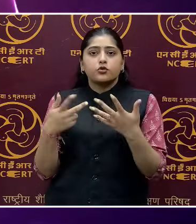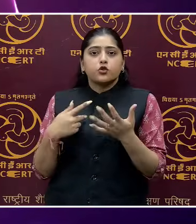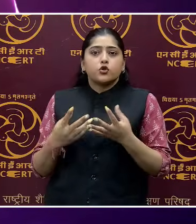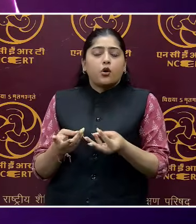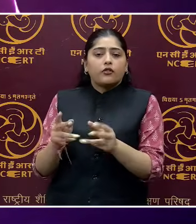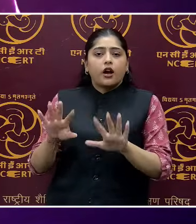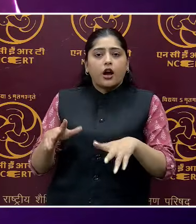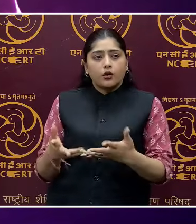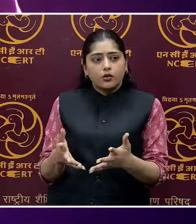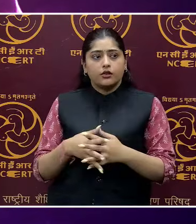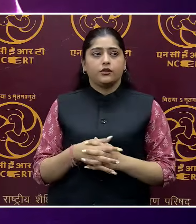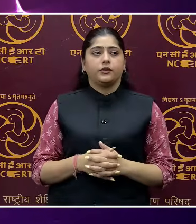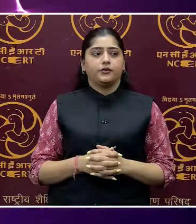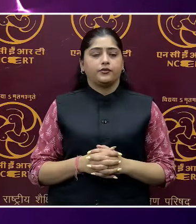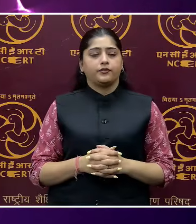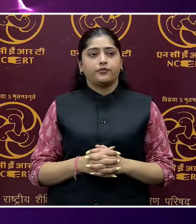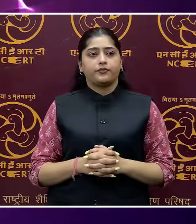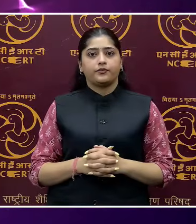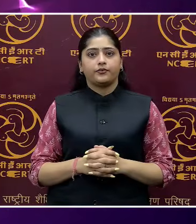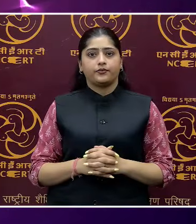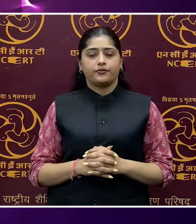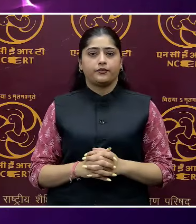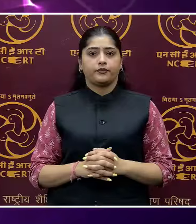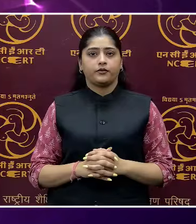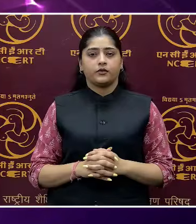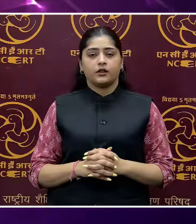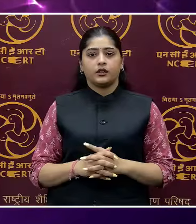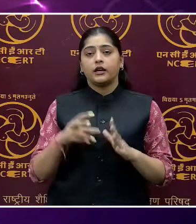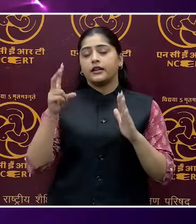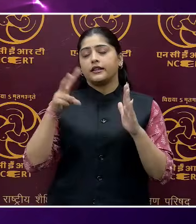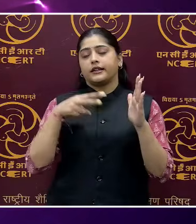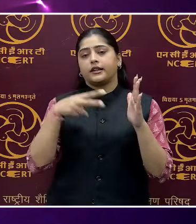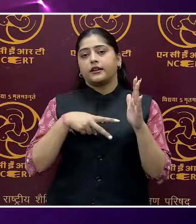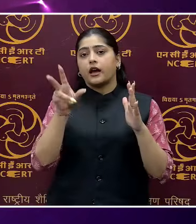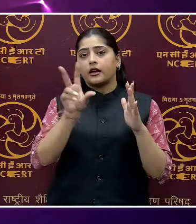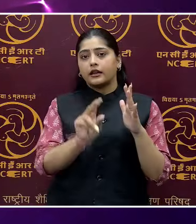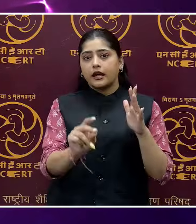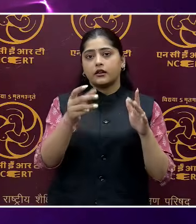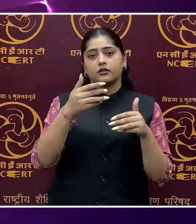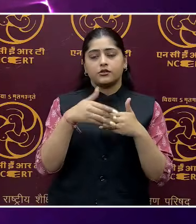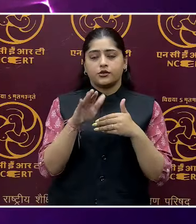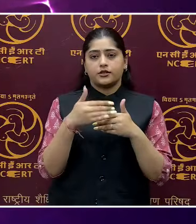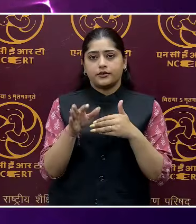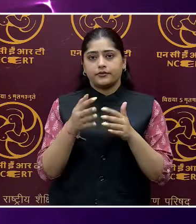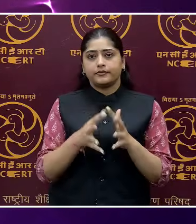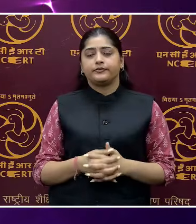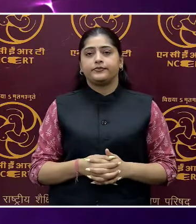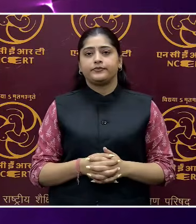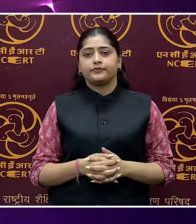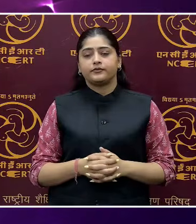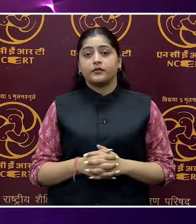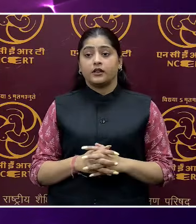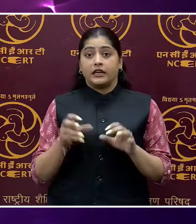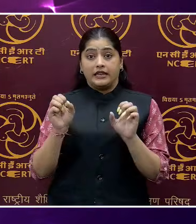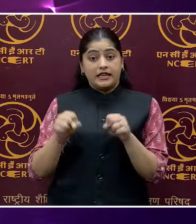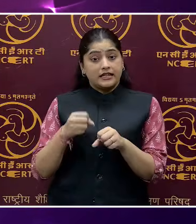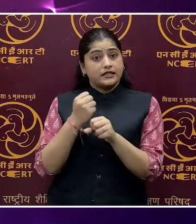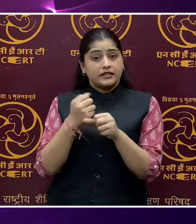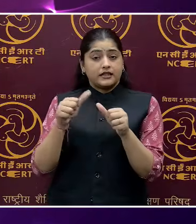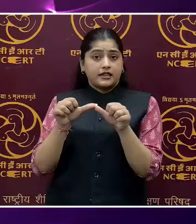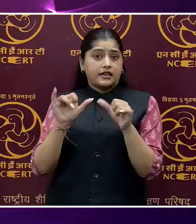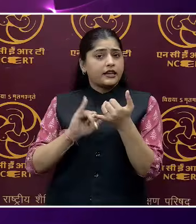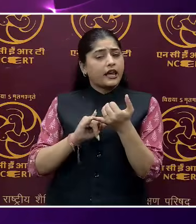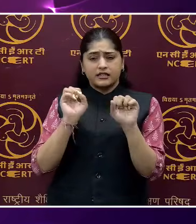matter is decreasing order gas, liquid and the solid, because gases are highly readily